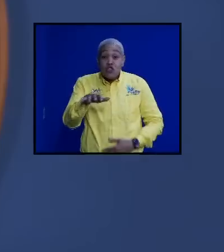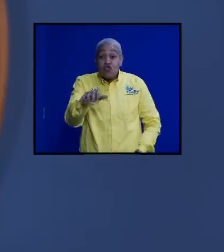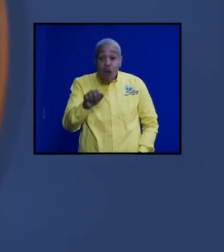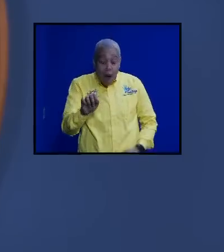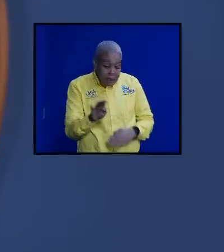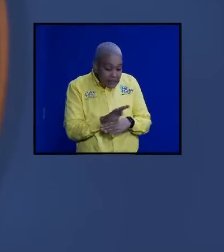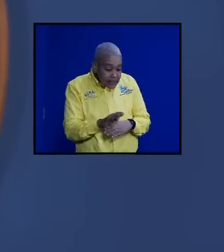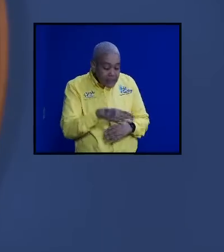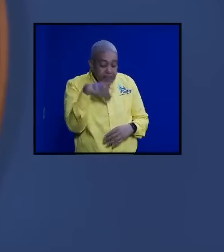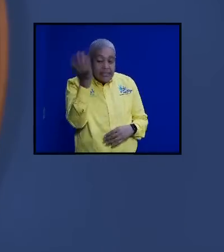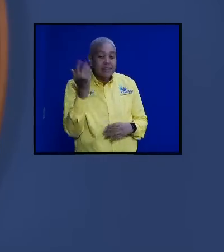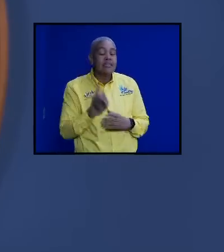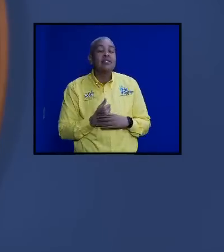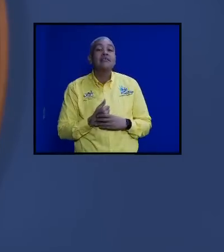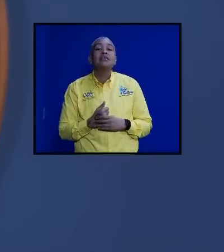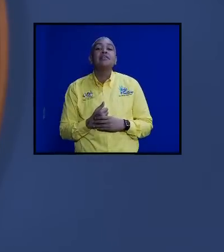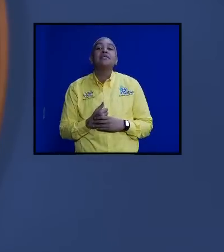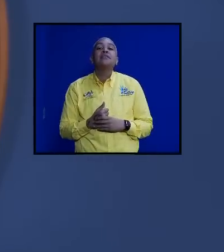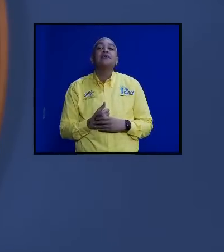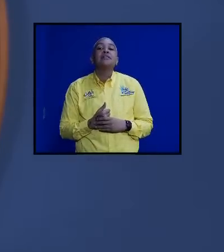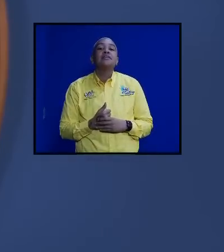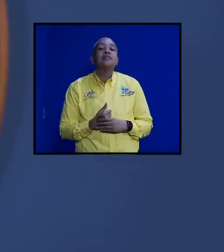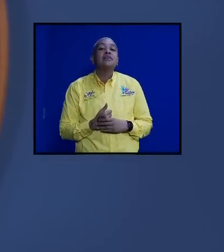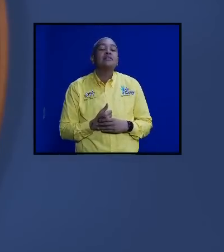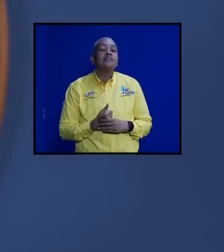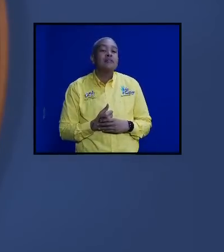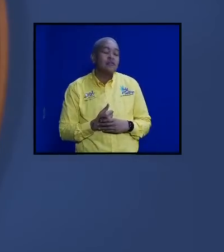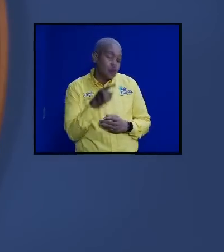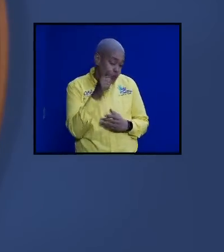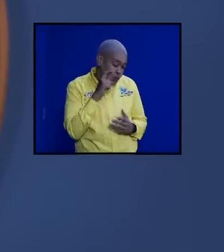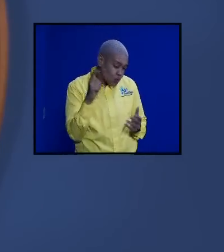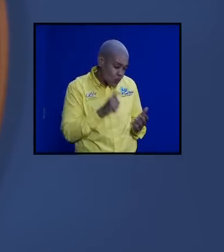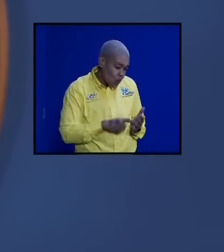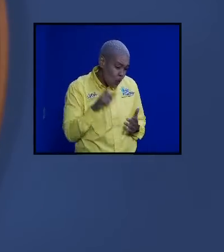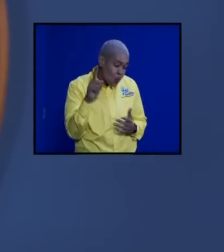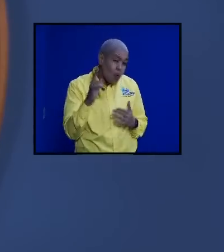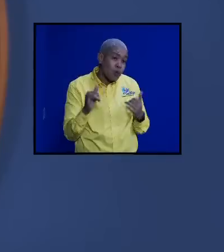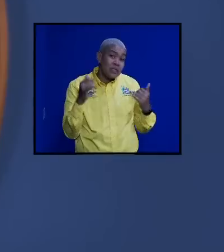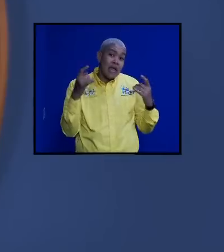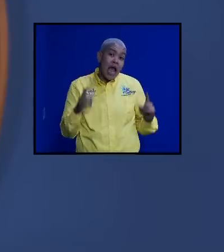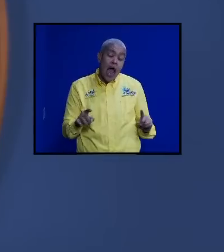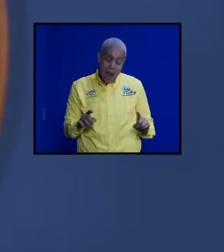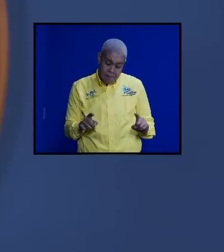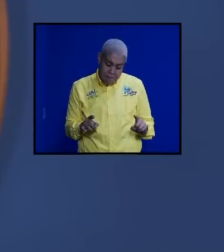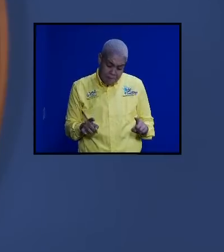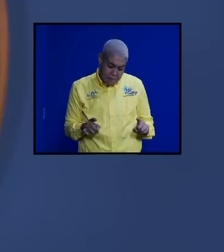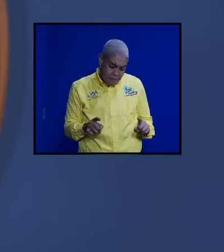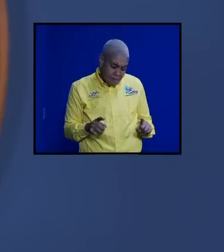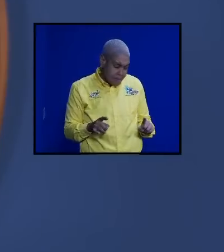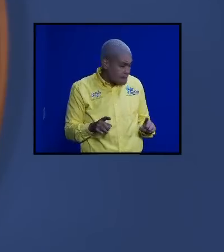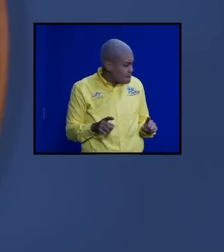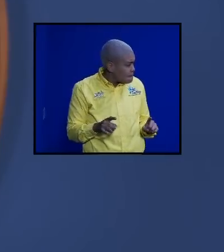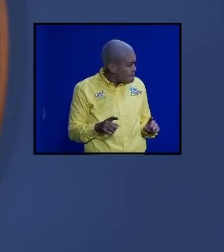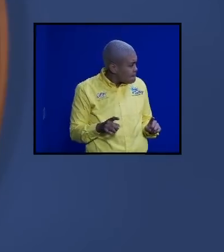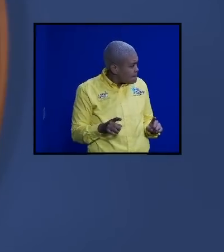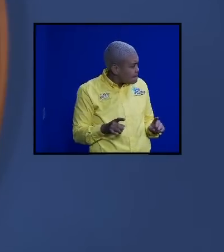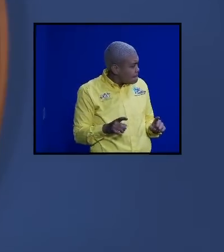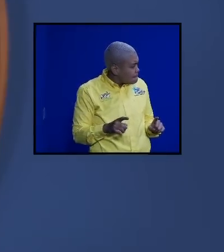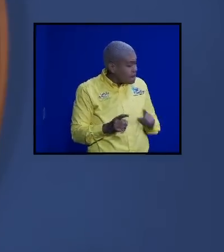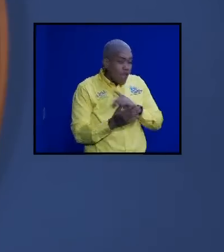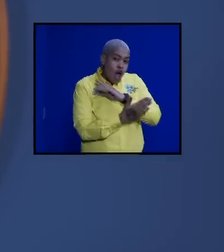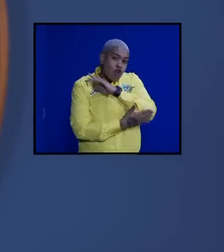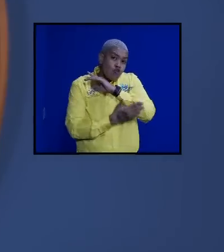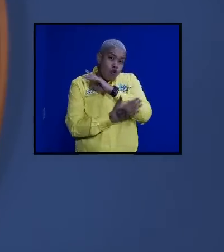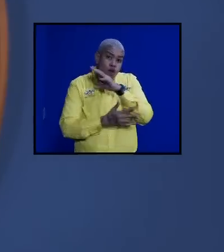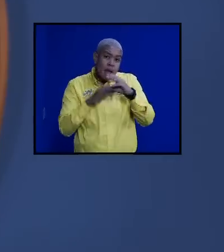businesses. You would note one which occurred in a rural